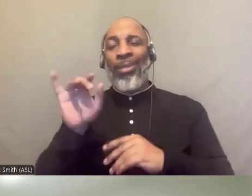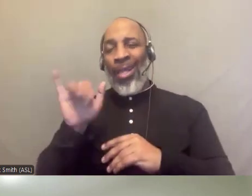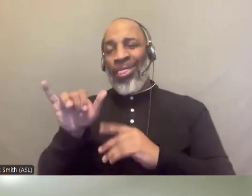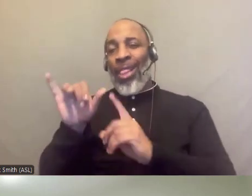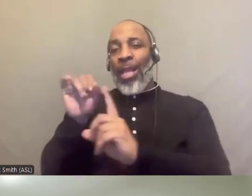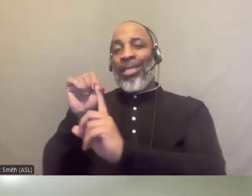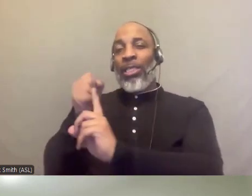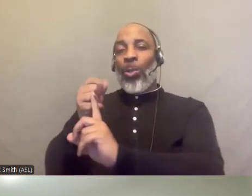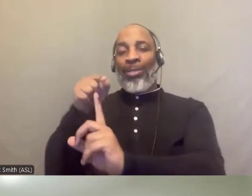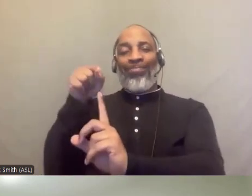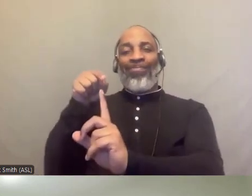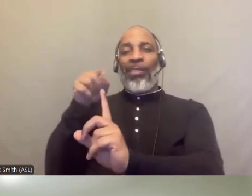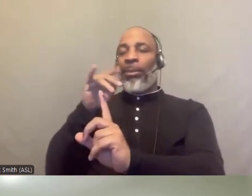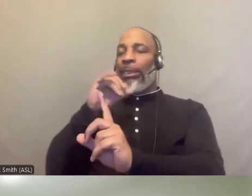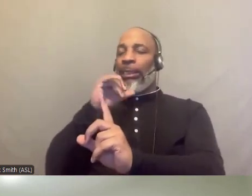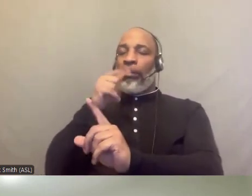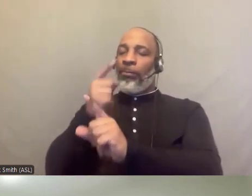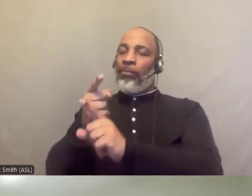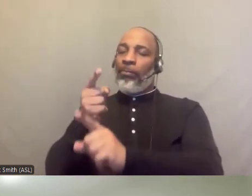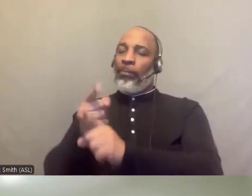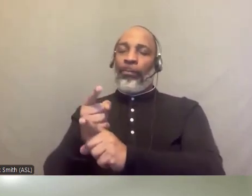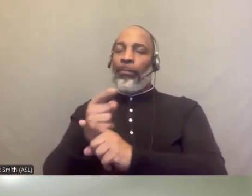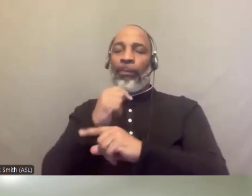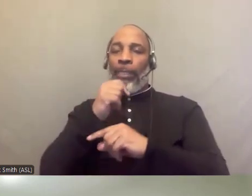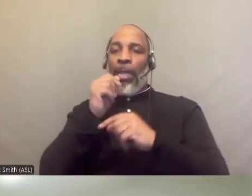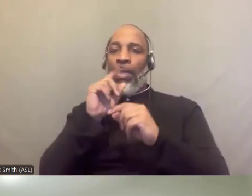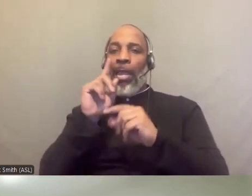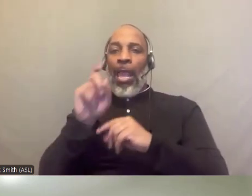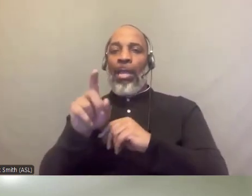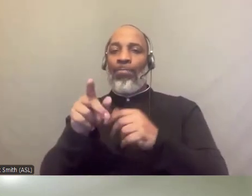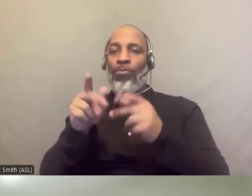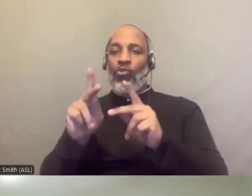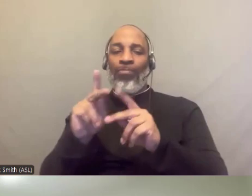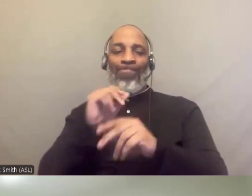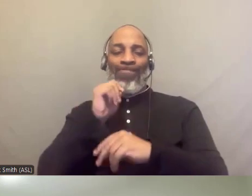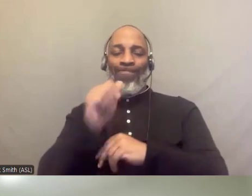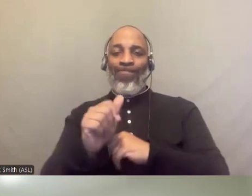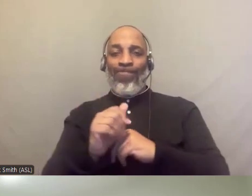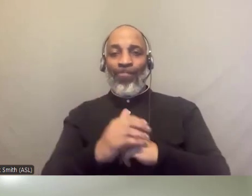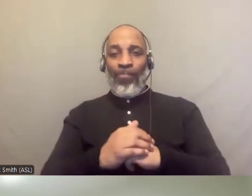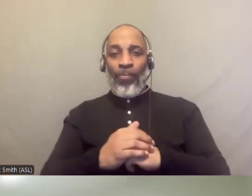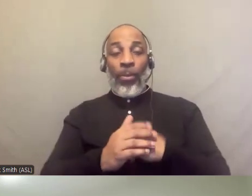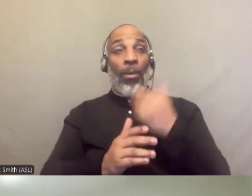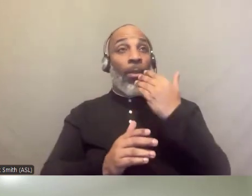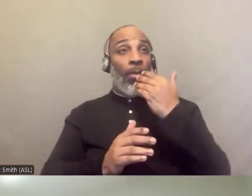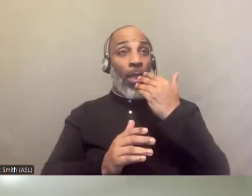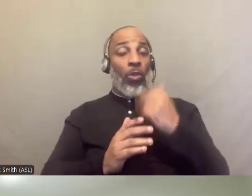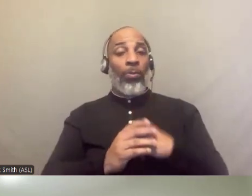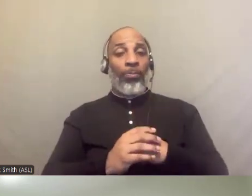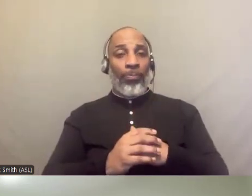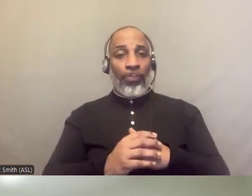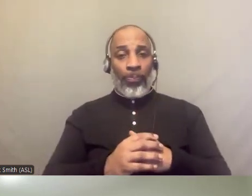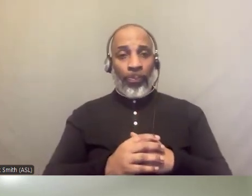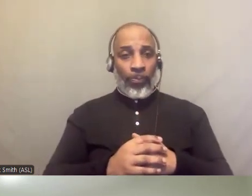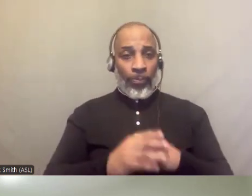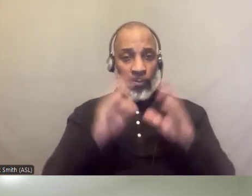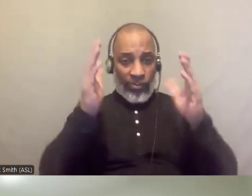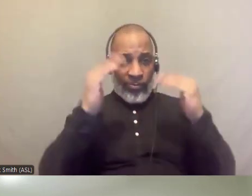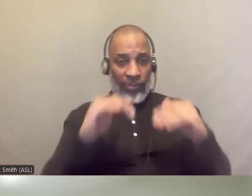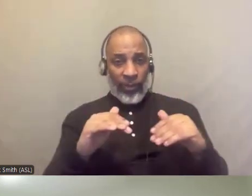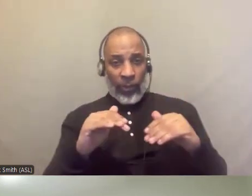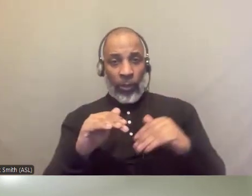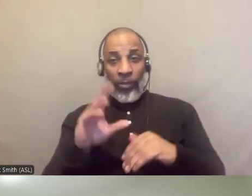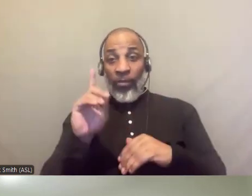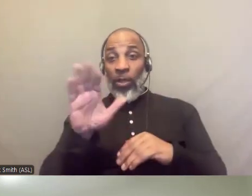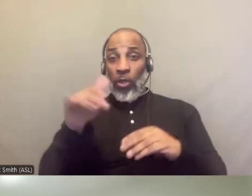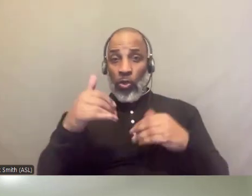case, it might be an impermissible question. Thank you. So the next question, do